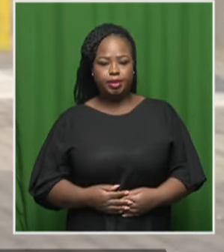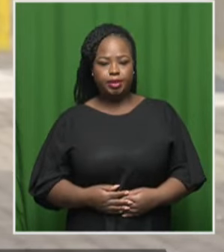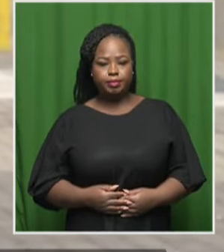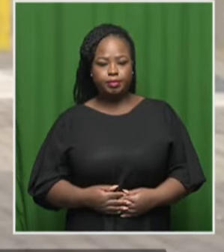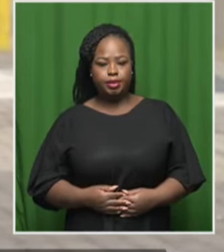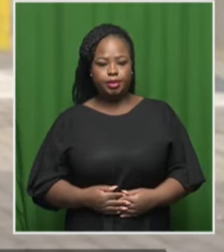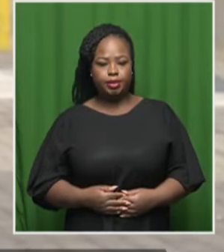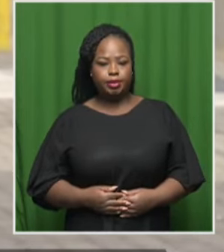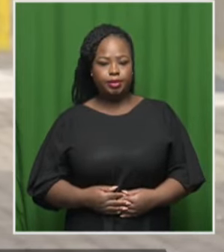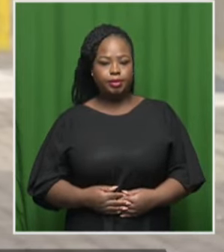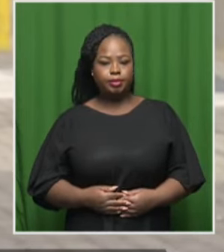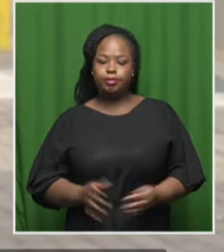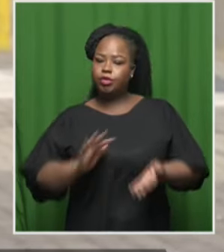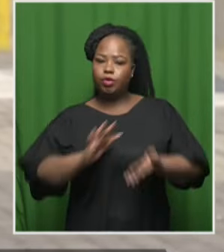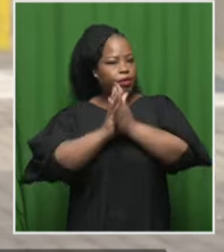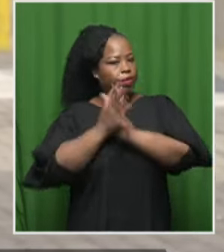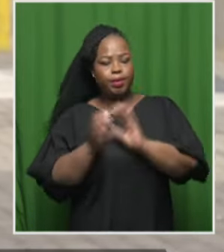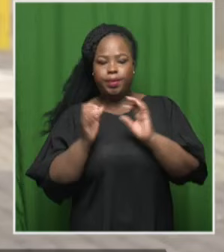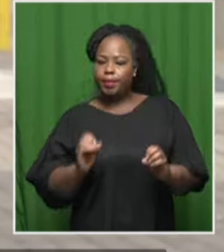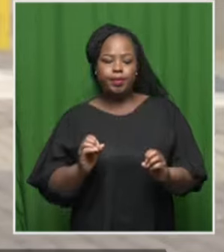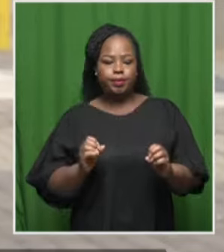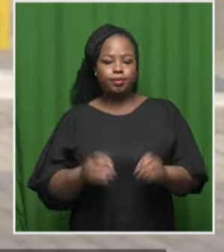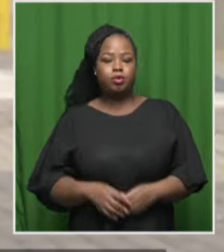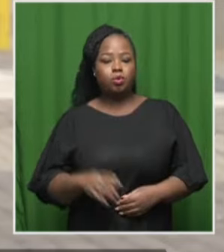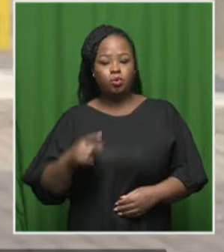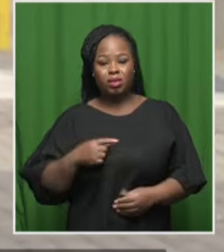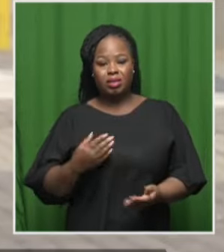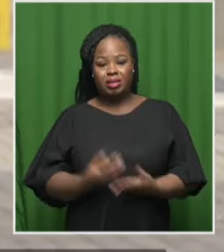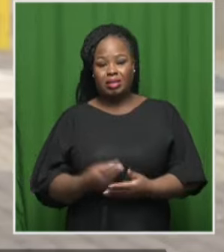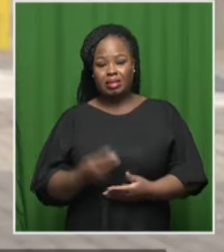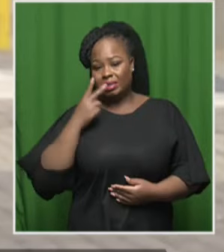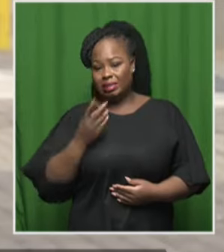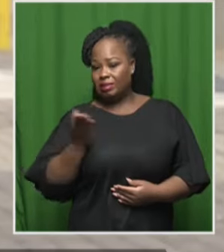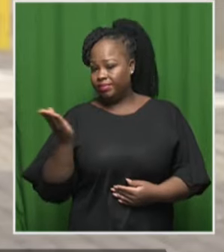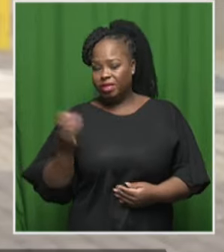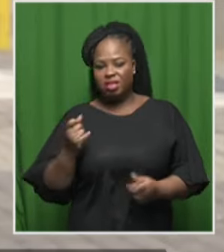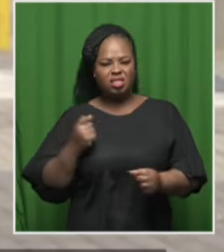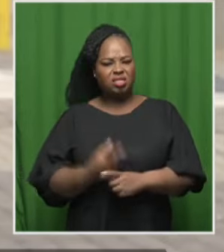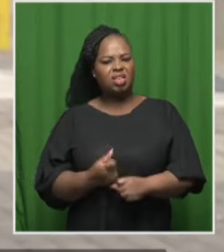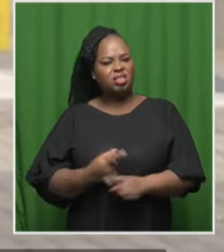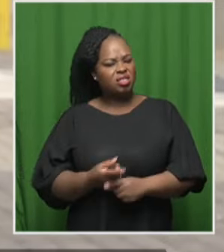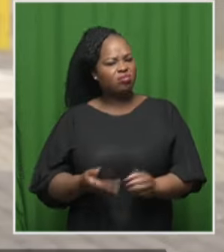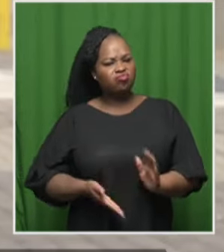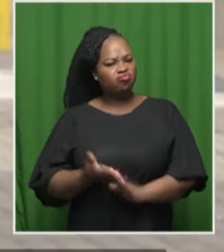there will not be any disruptions. As I can see behind me and around me, taxis are still